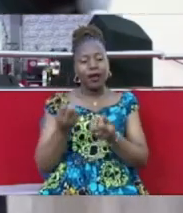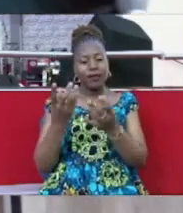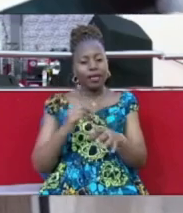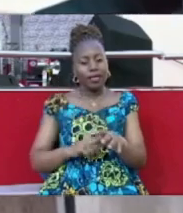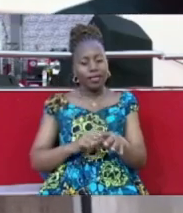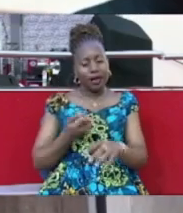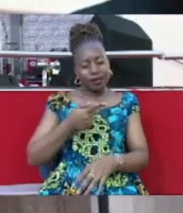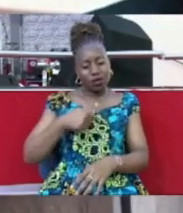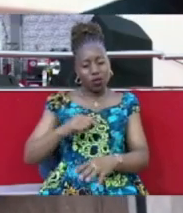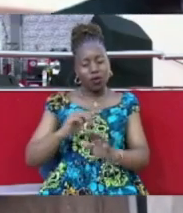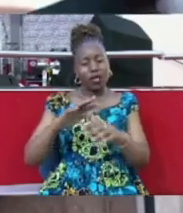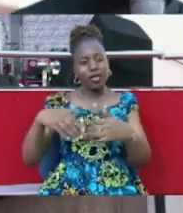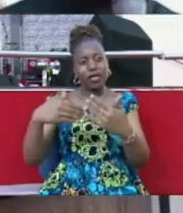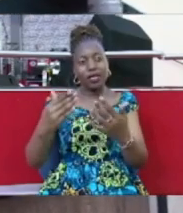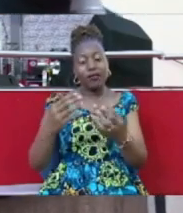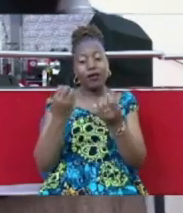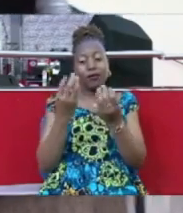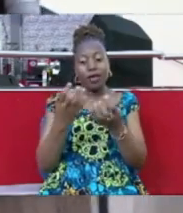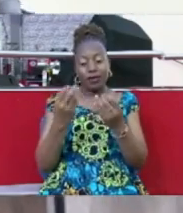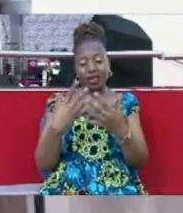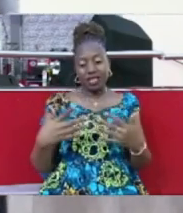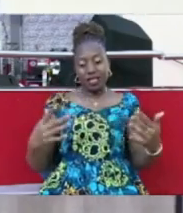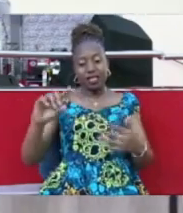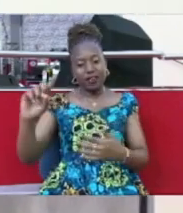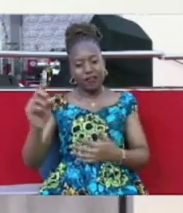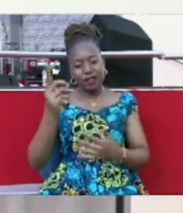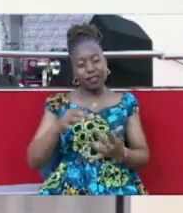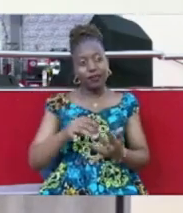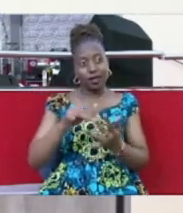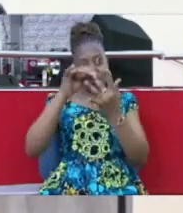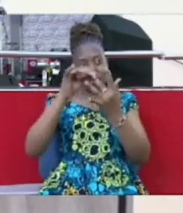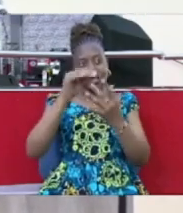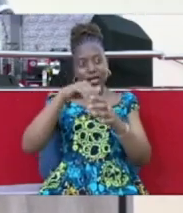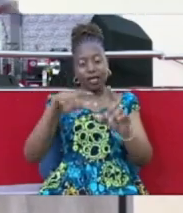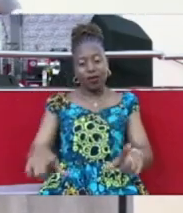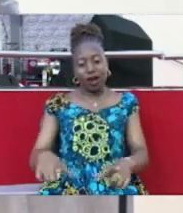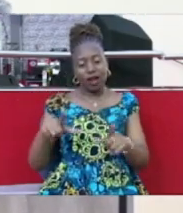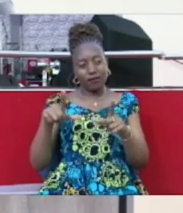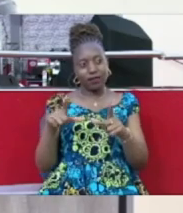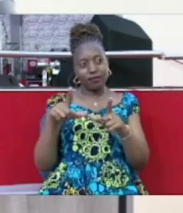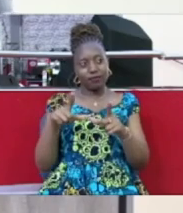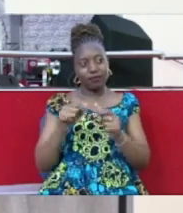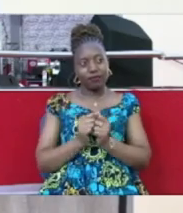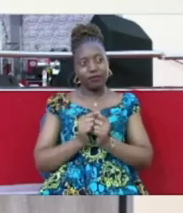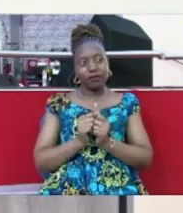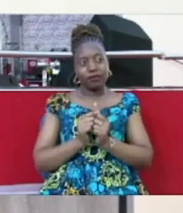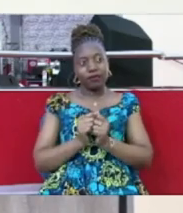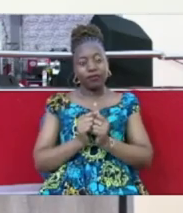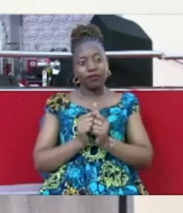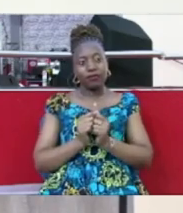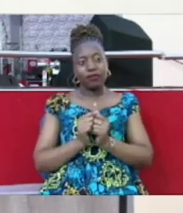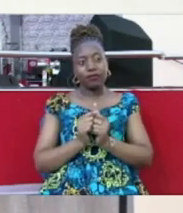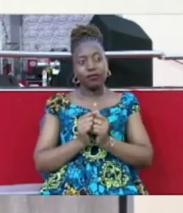we give many things a first place in our lives. Mara mingi tunapeana vitu tofauti sehemu ya kwanza maisha